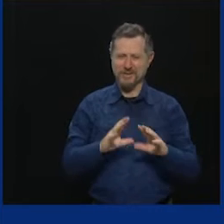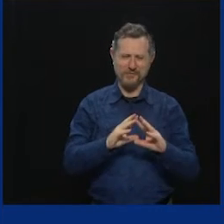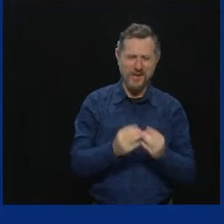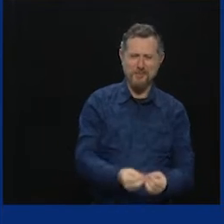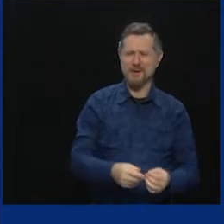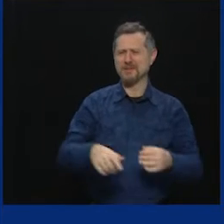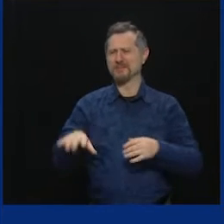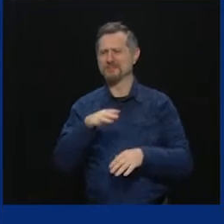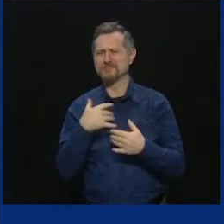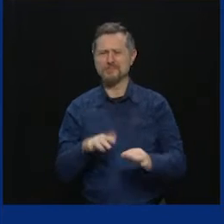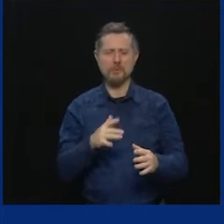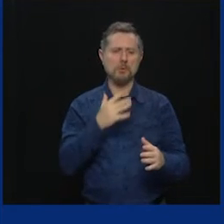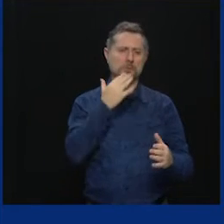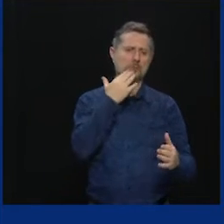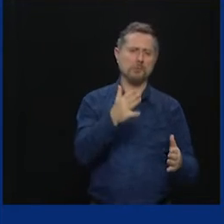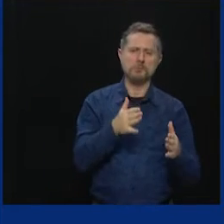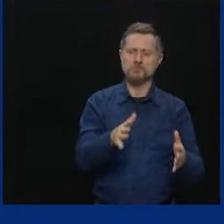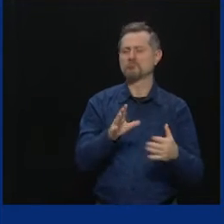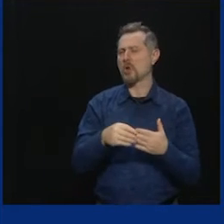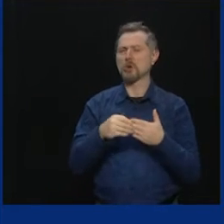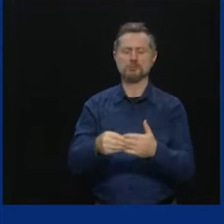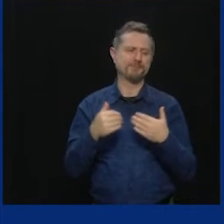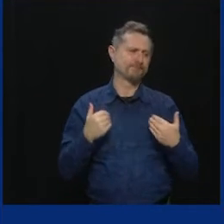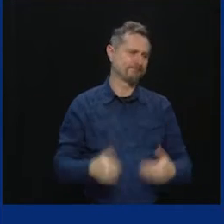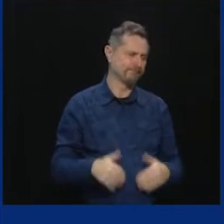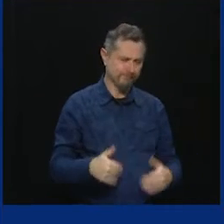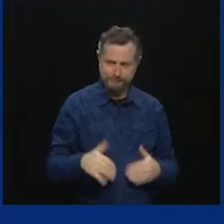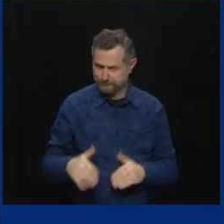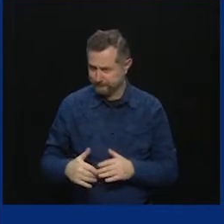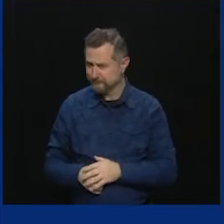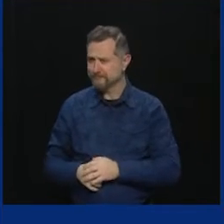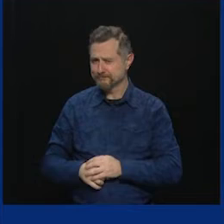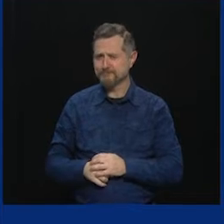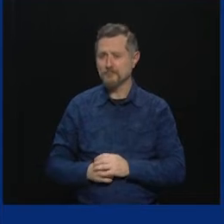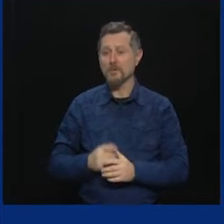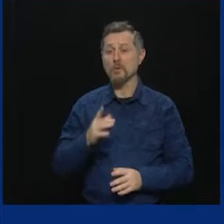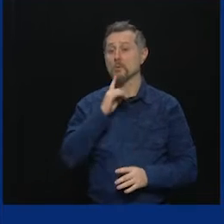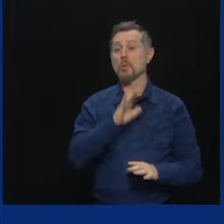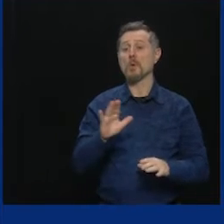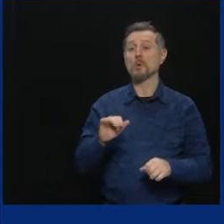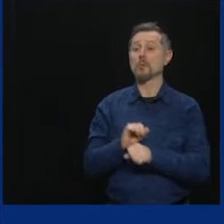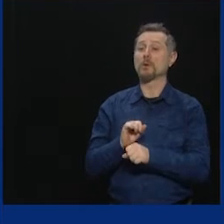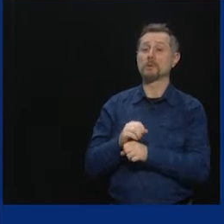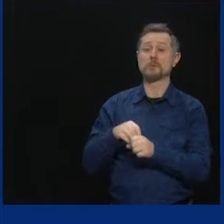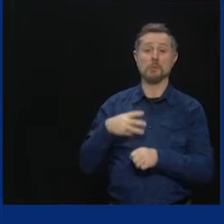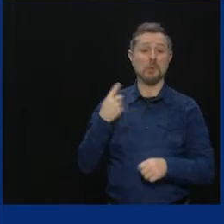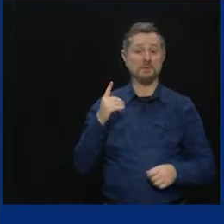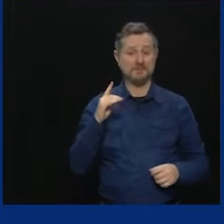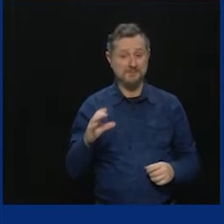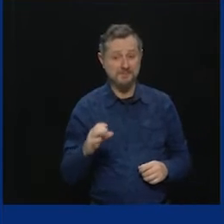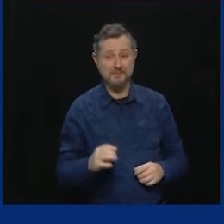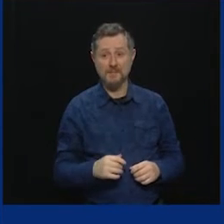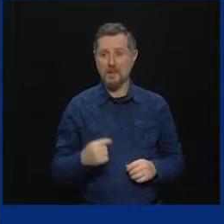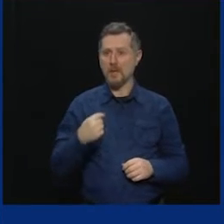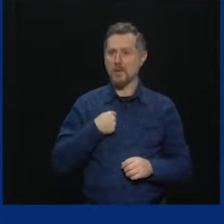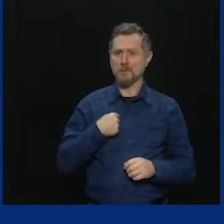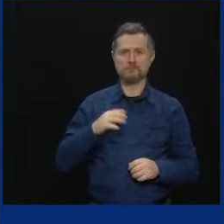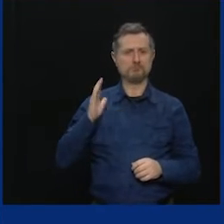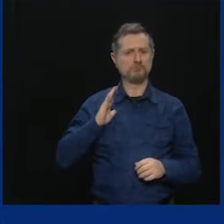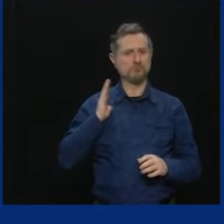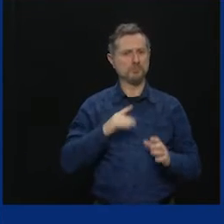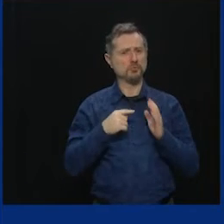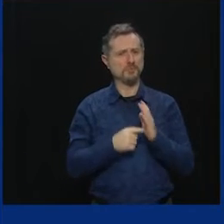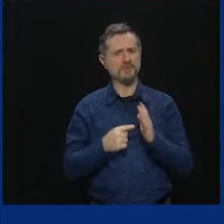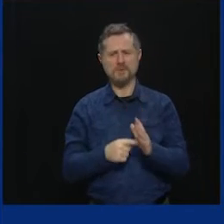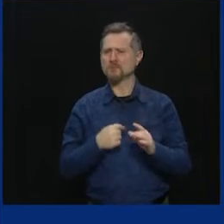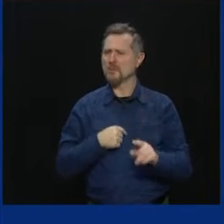So I want to thank you for your leadership and what you've been doing for us in Washington, D.C., which is a place I used to represent and used to spend time